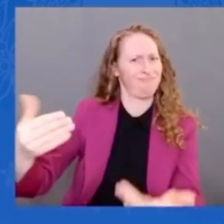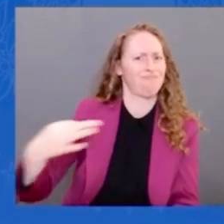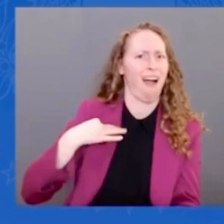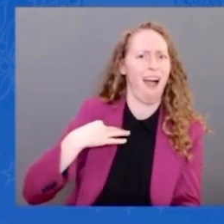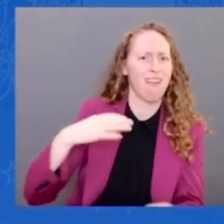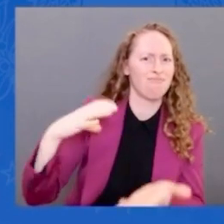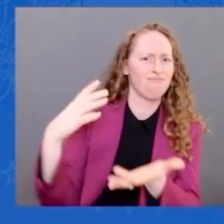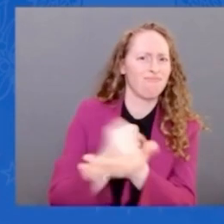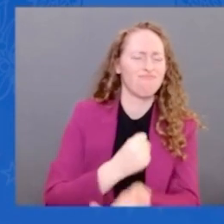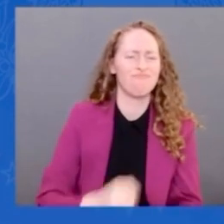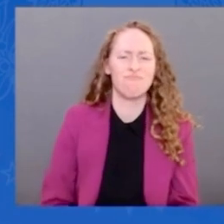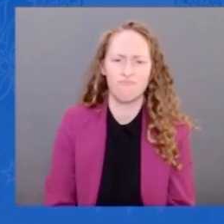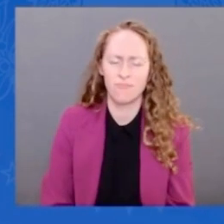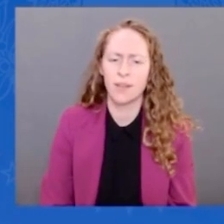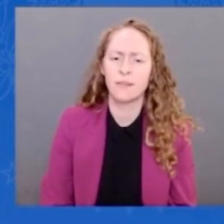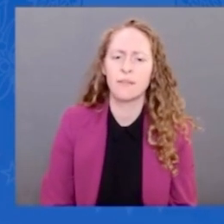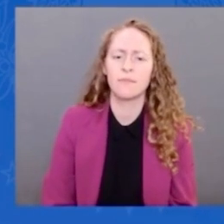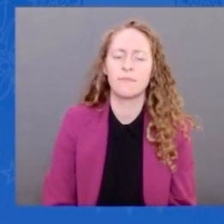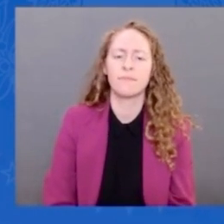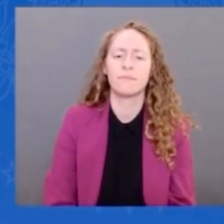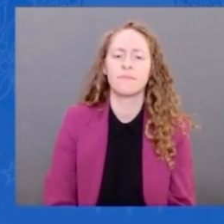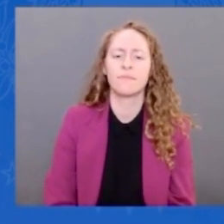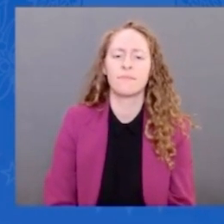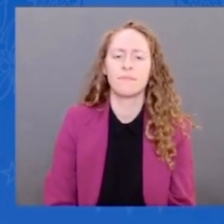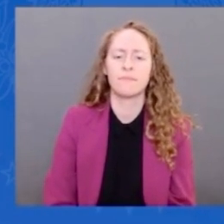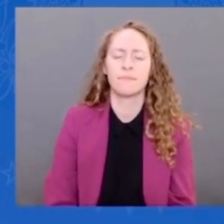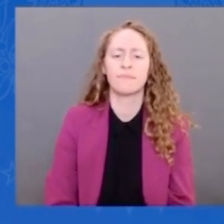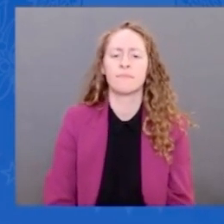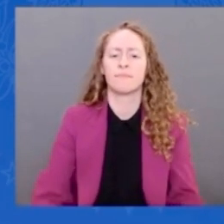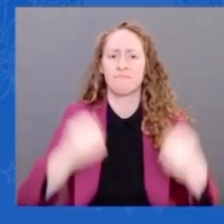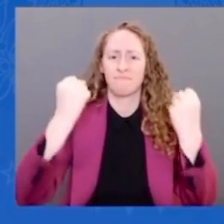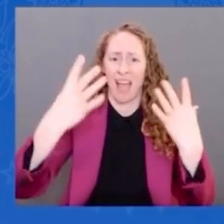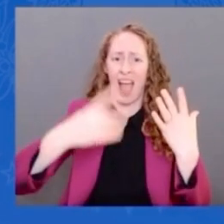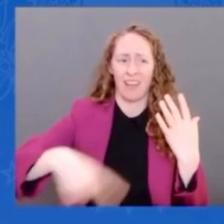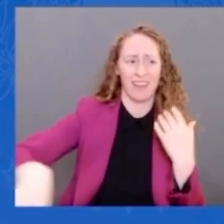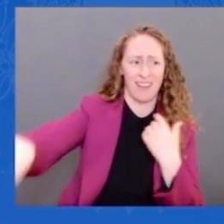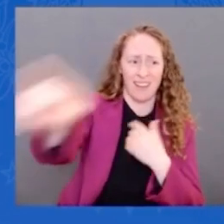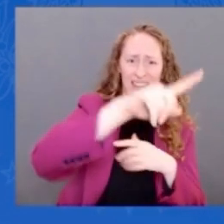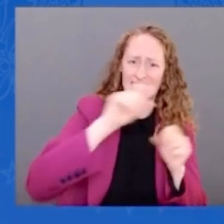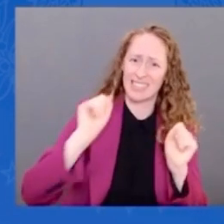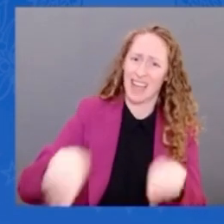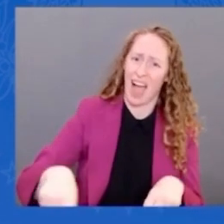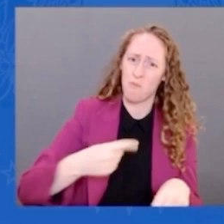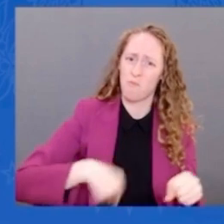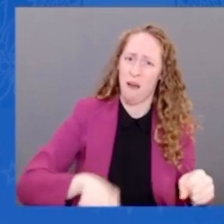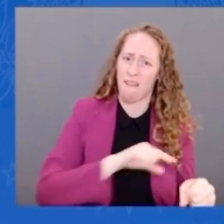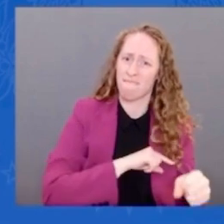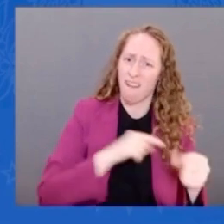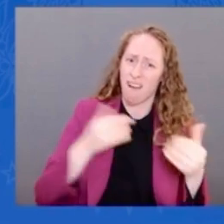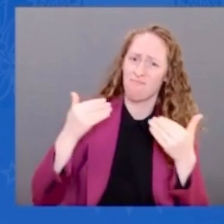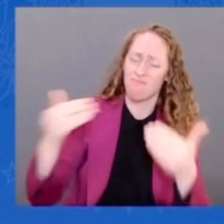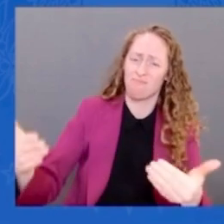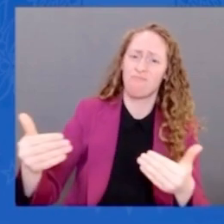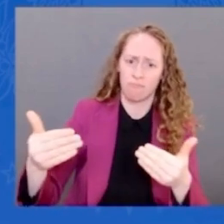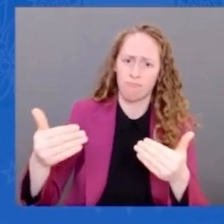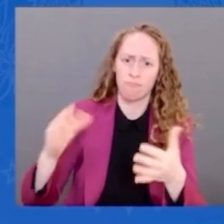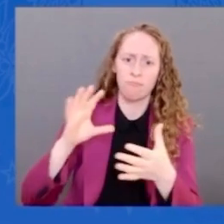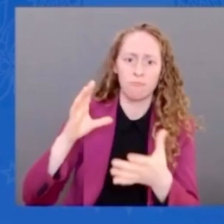qualify. And if you qualify, you're going to get a $30 credit per month toward your internet